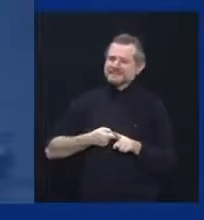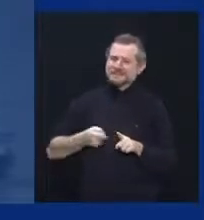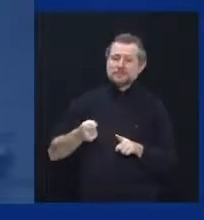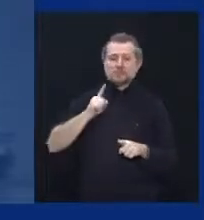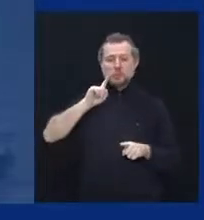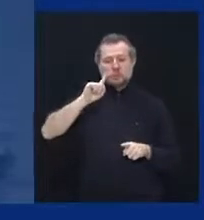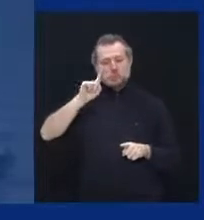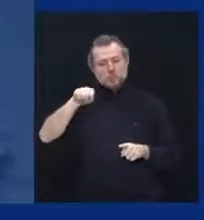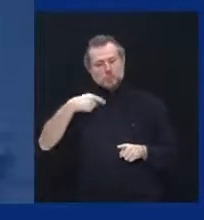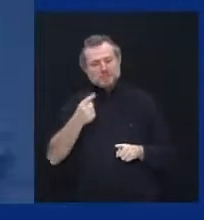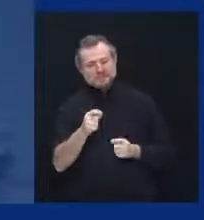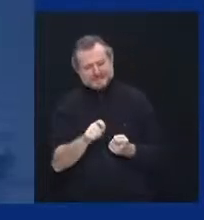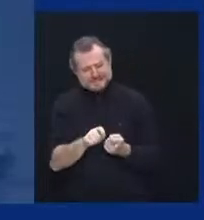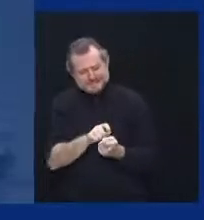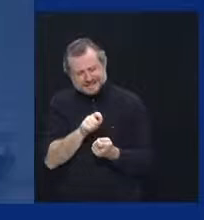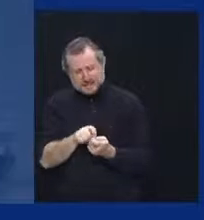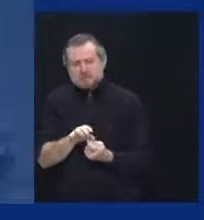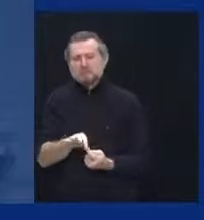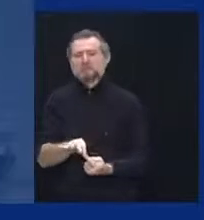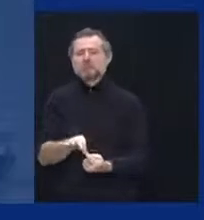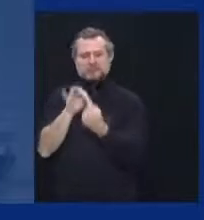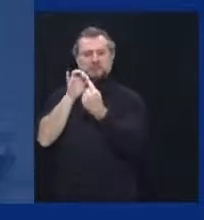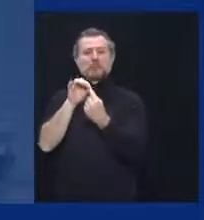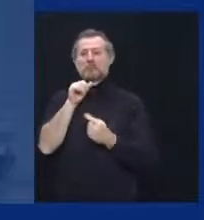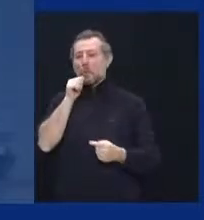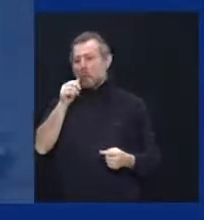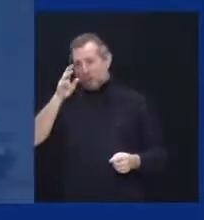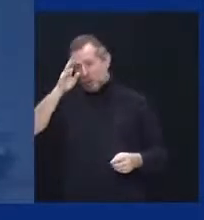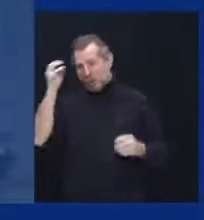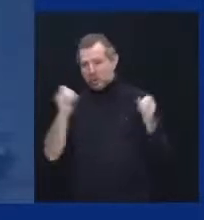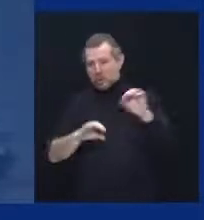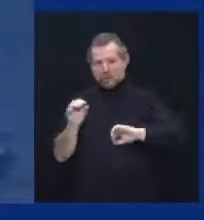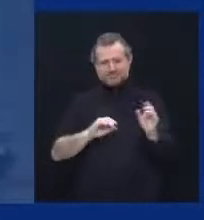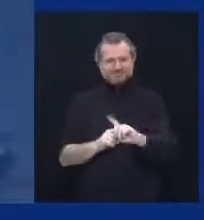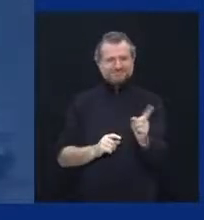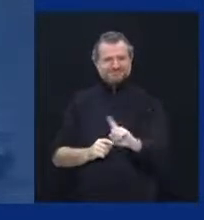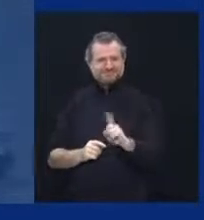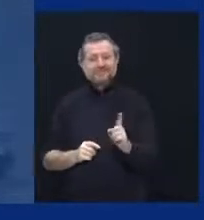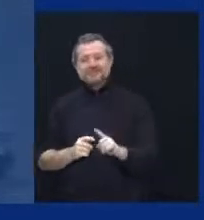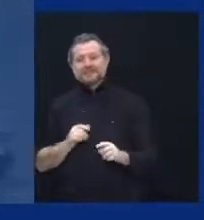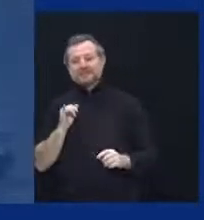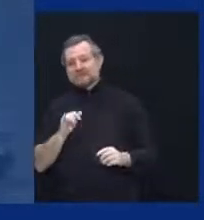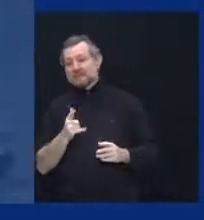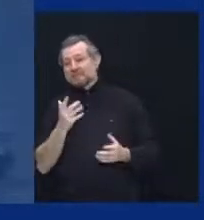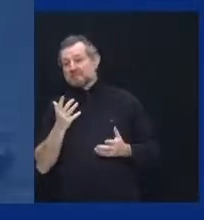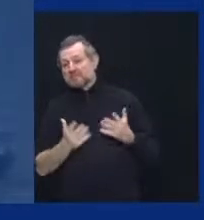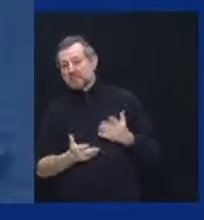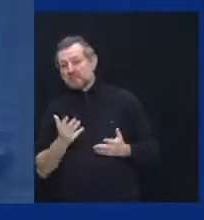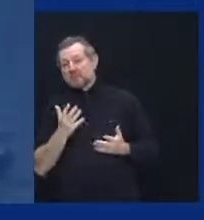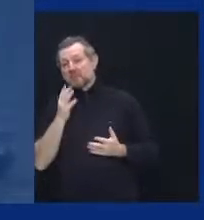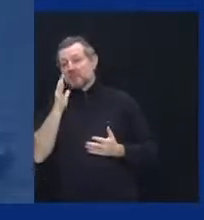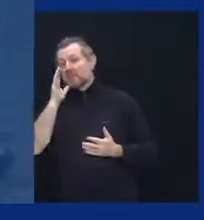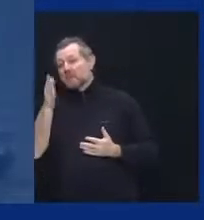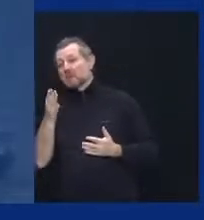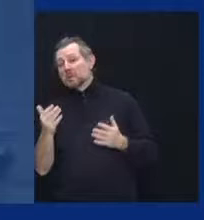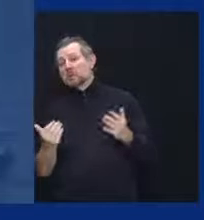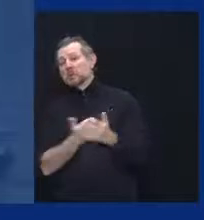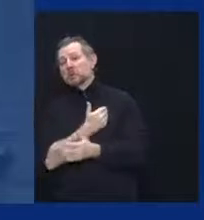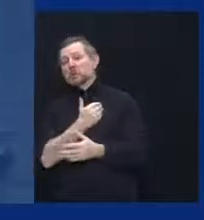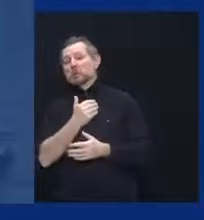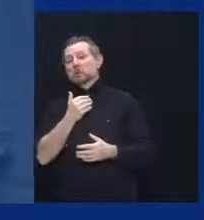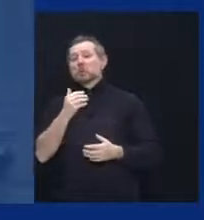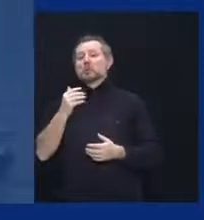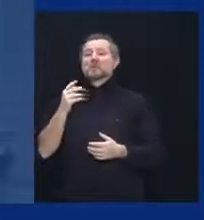equipment. This is not going to go away anytime soon. There probably will be a new virus